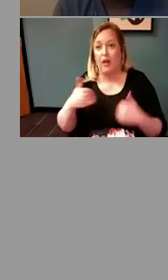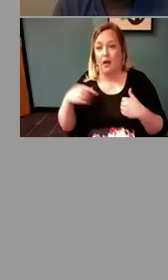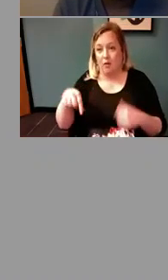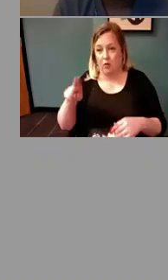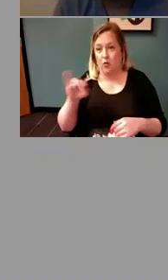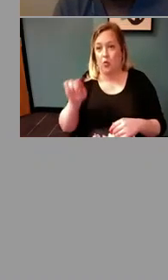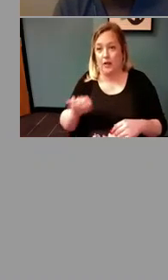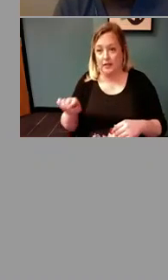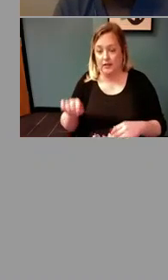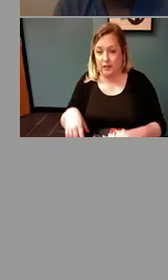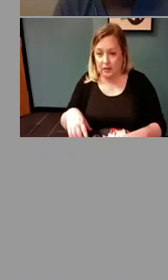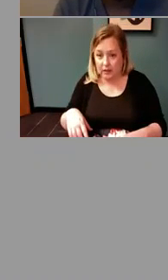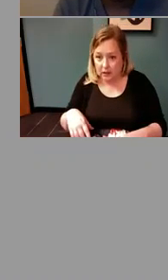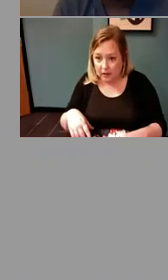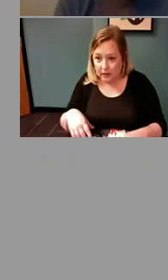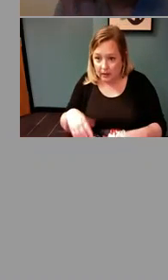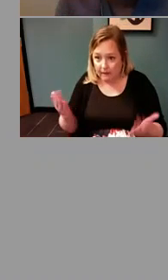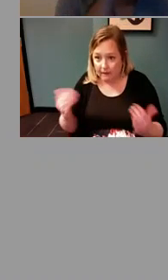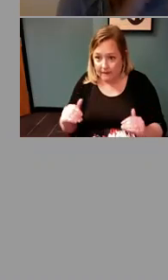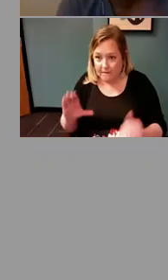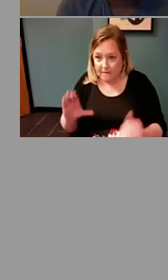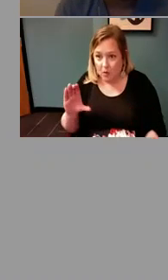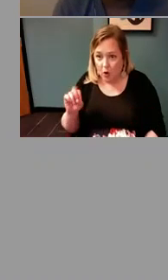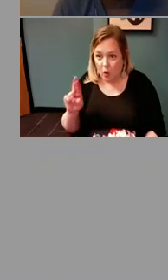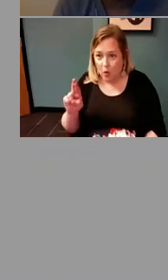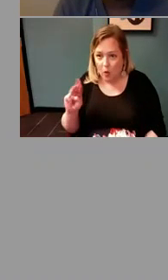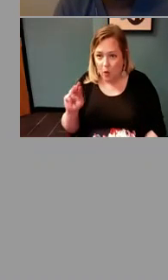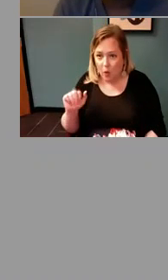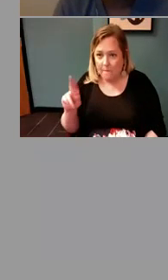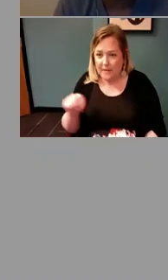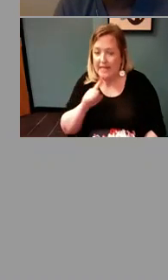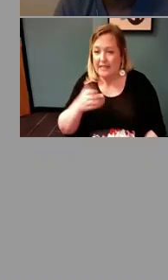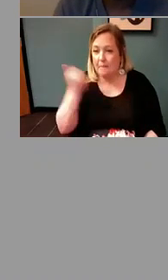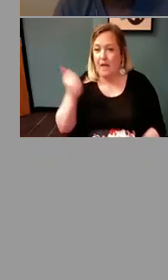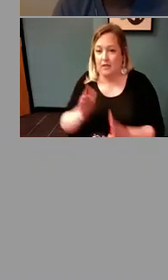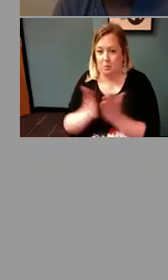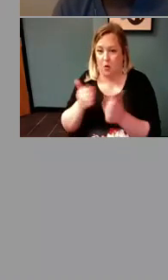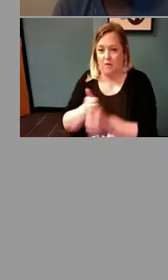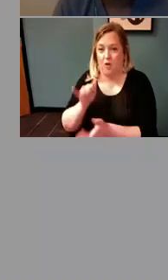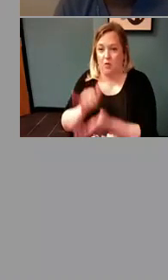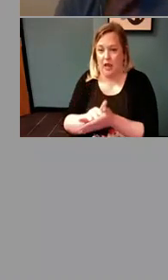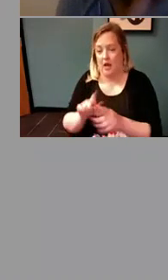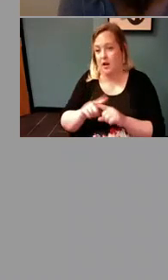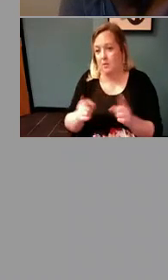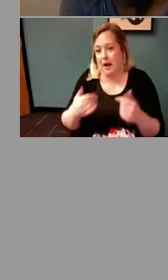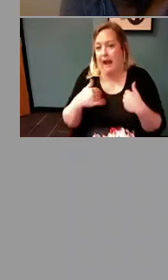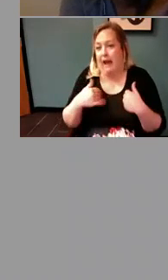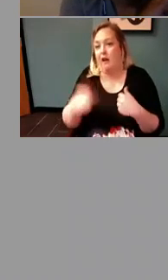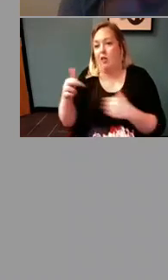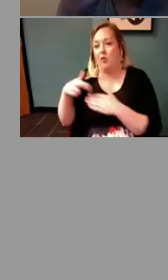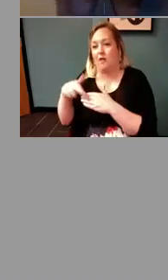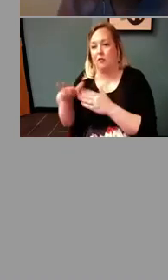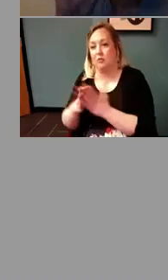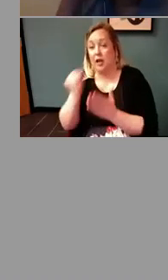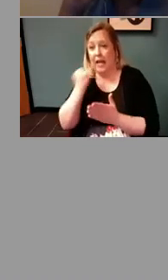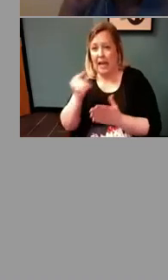Corman, so Brian is, Corman is the best book, follow that. This is just a reference book, separate reference book. When in doubt, use the reference